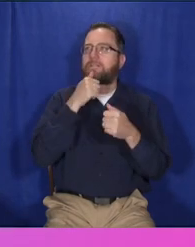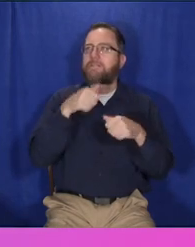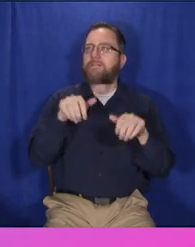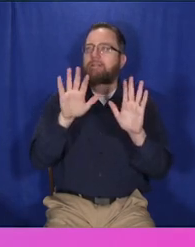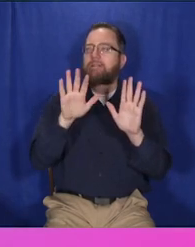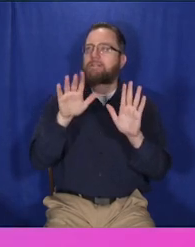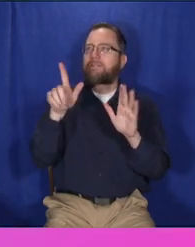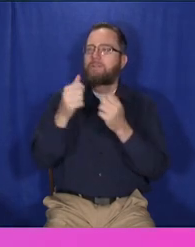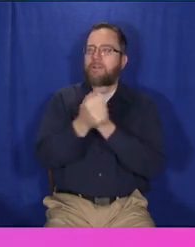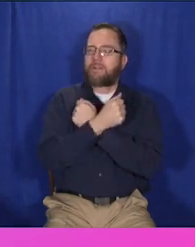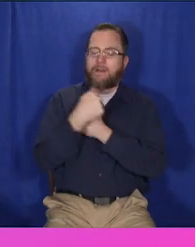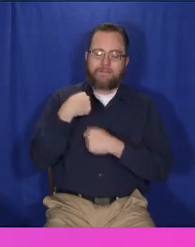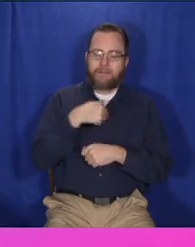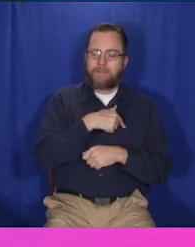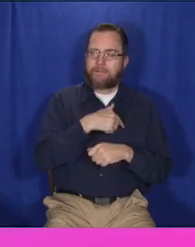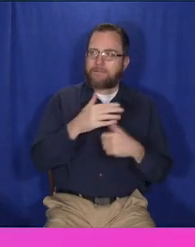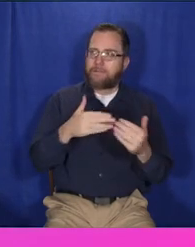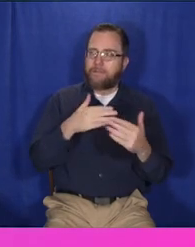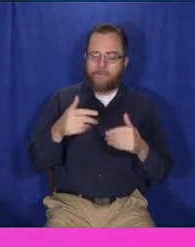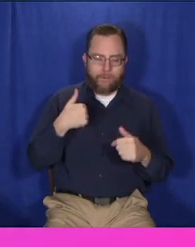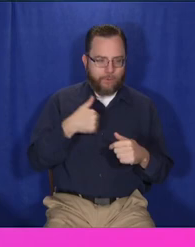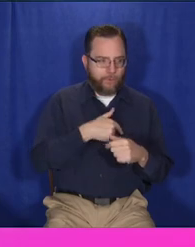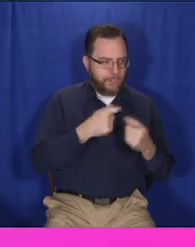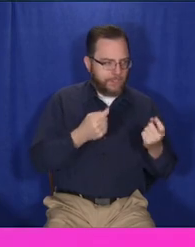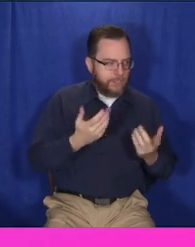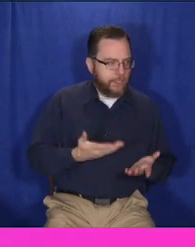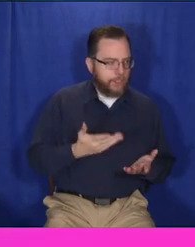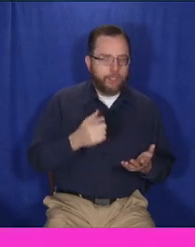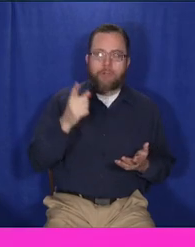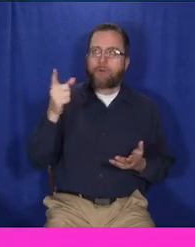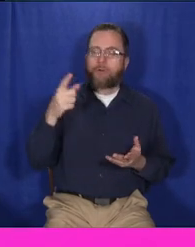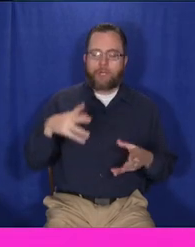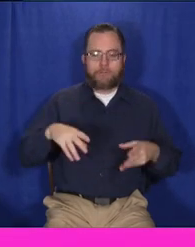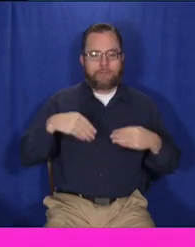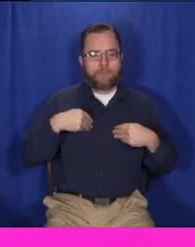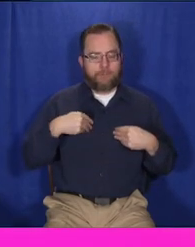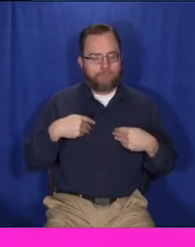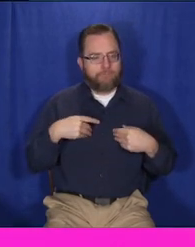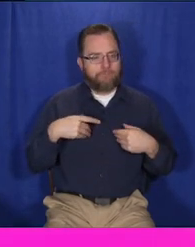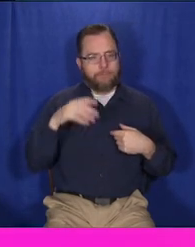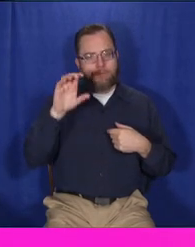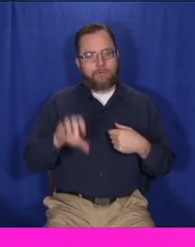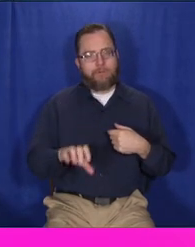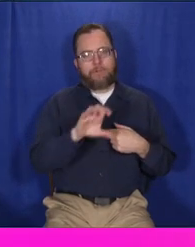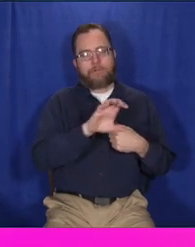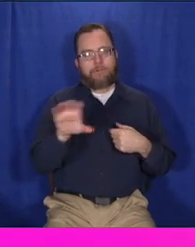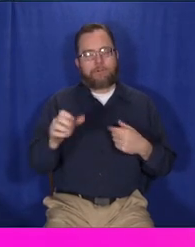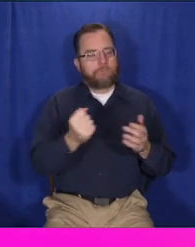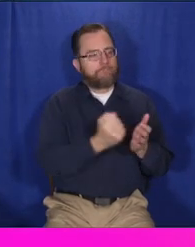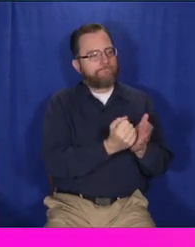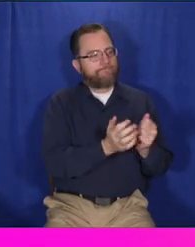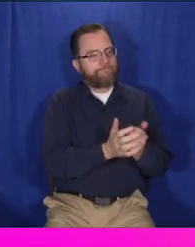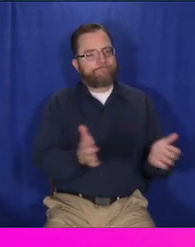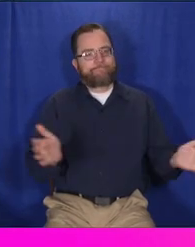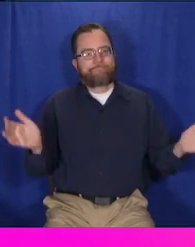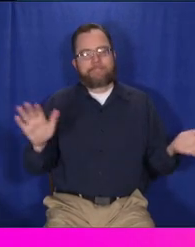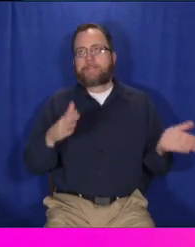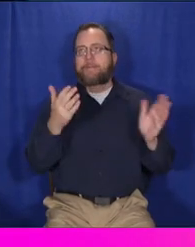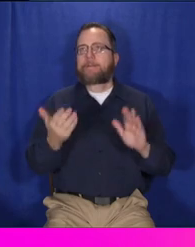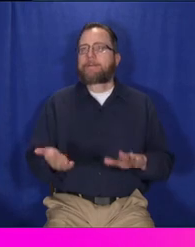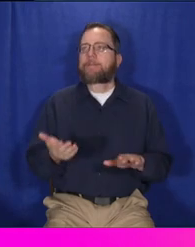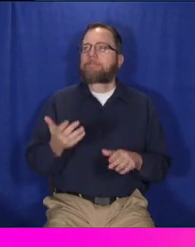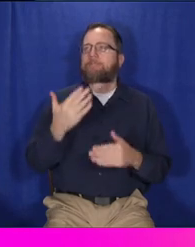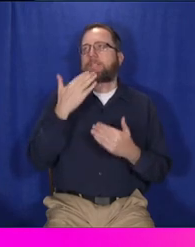that you loved us while we're still sinners. You died for us on the cross. Thank you that we're going to hear from you today to